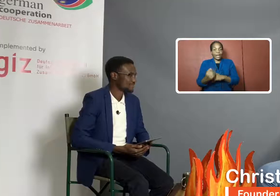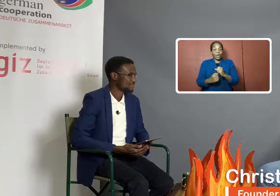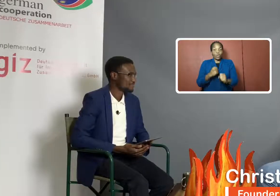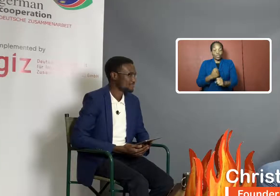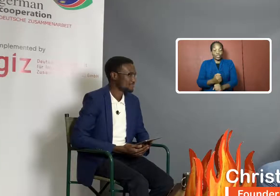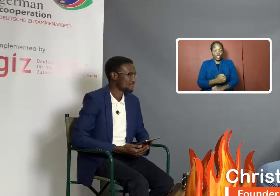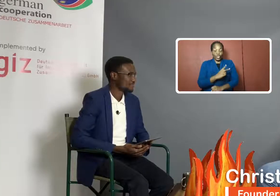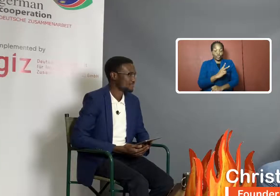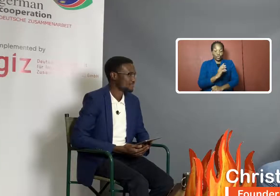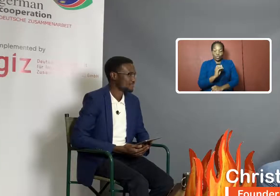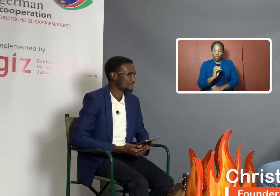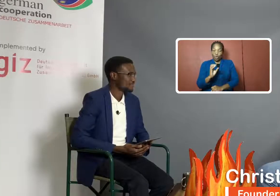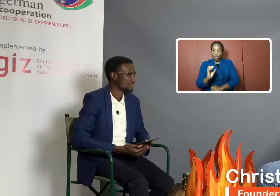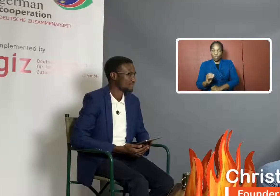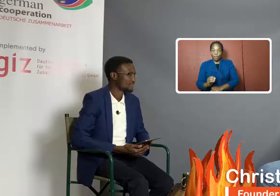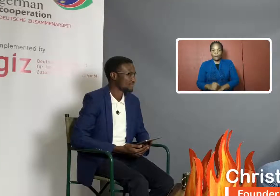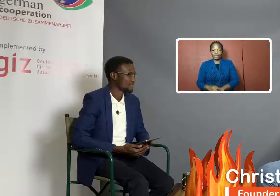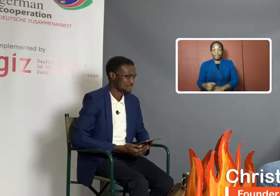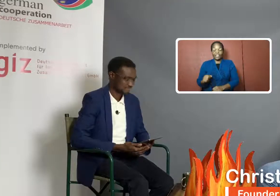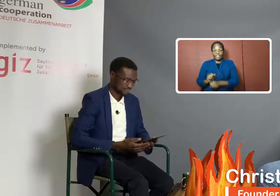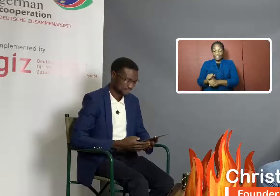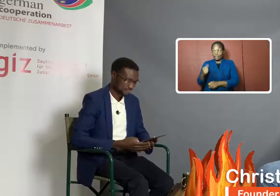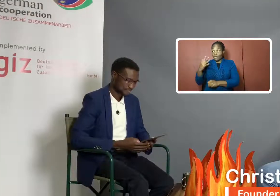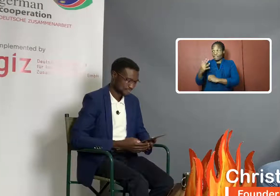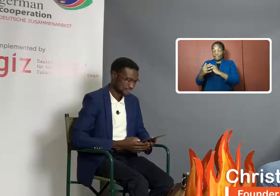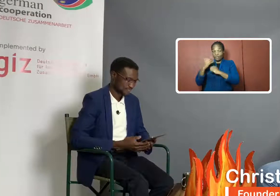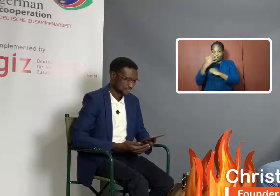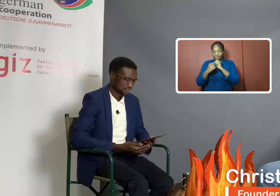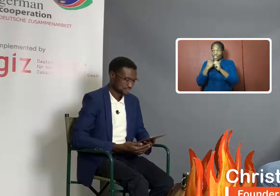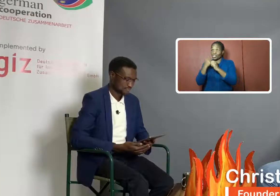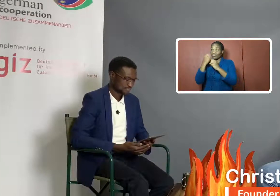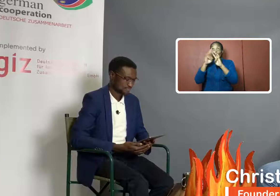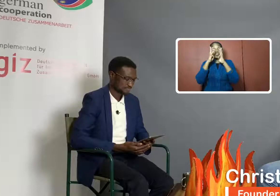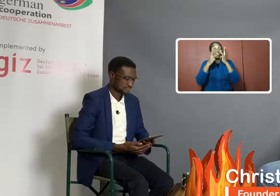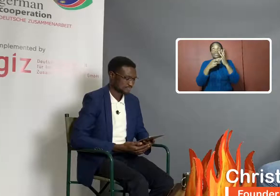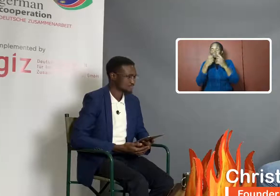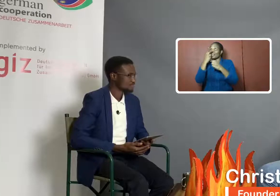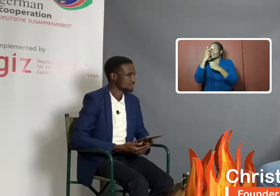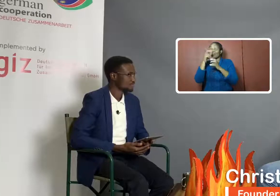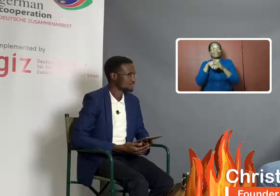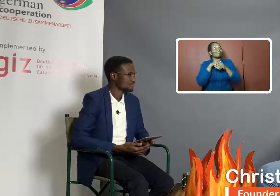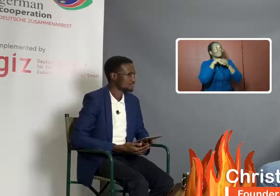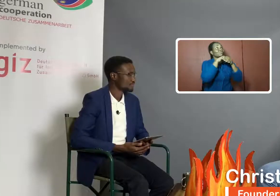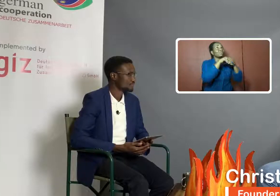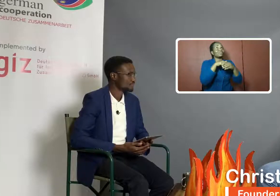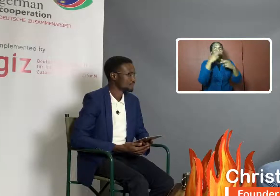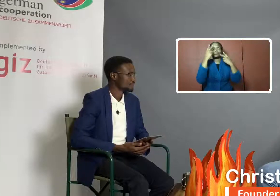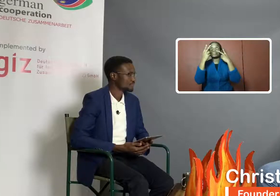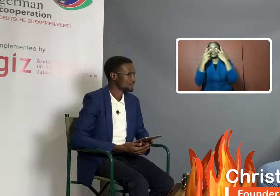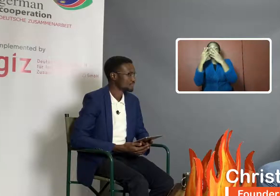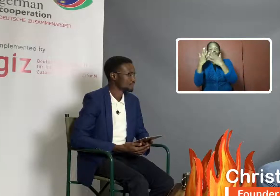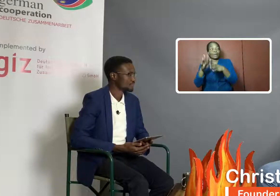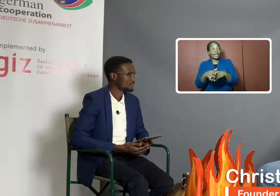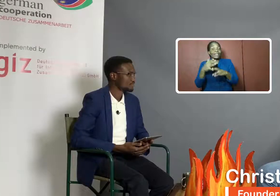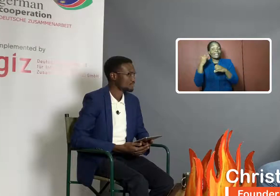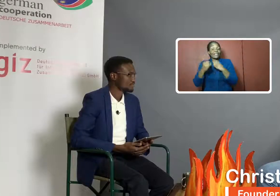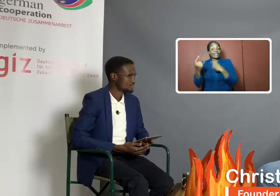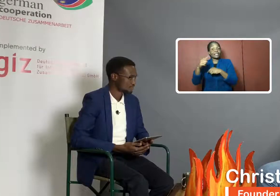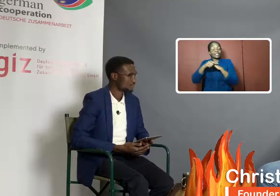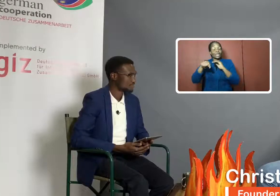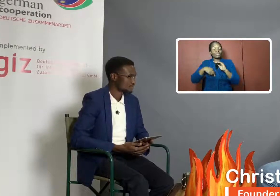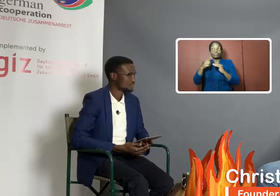Okay. I traveled around the world for 5 years, and one of the last countries I visited was